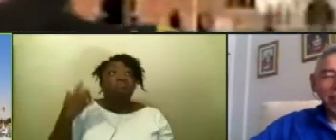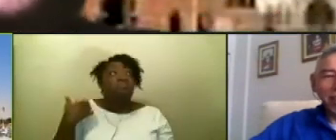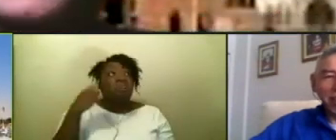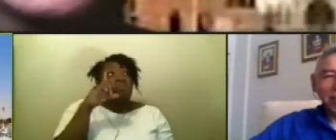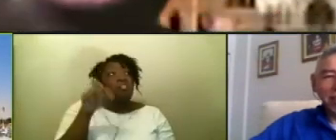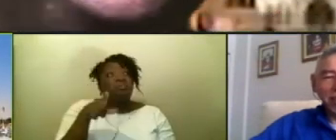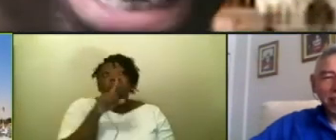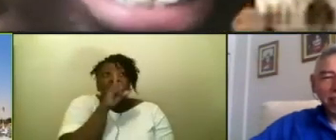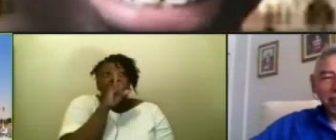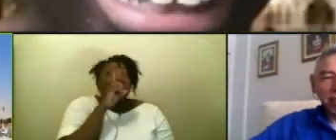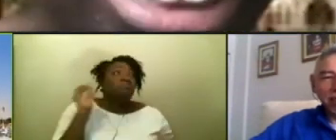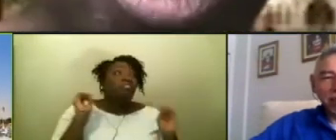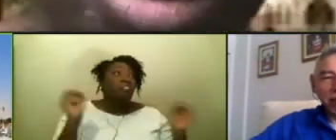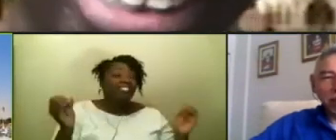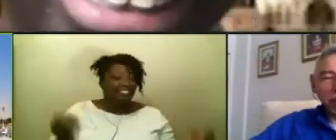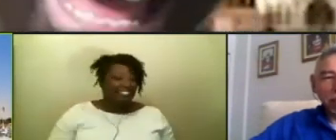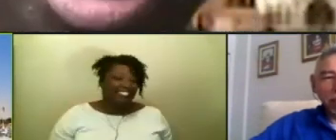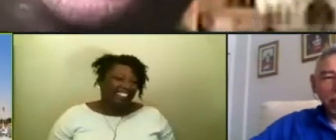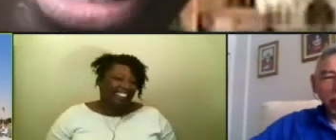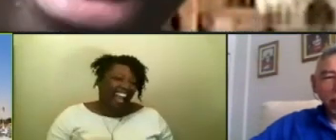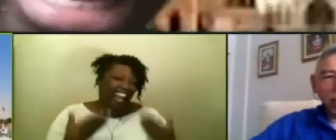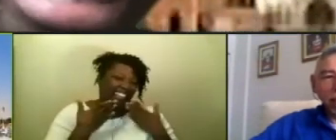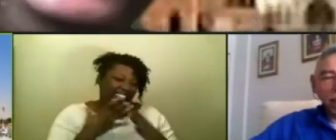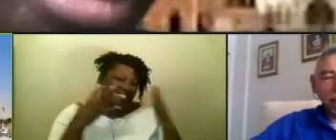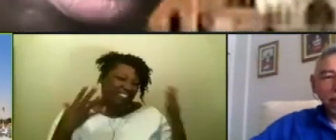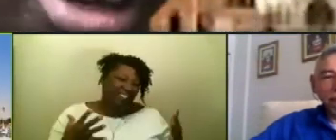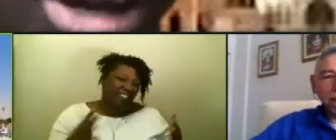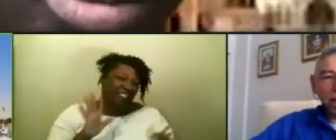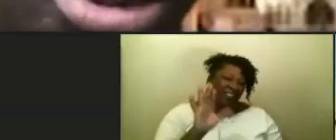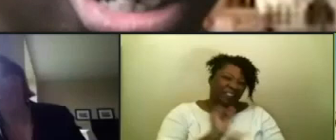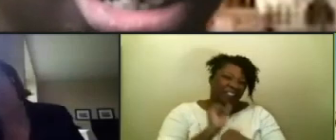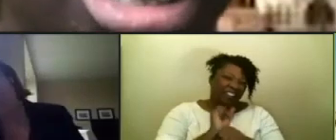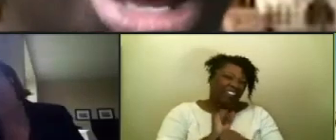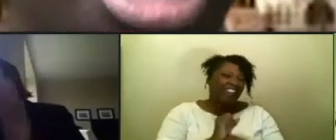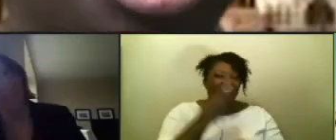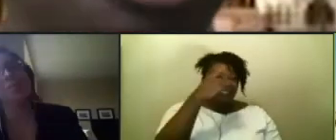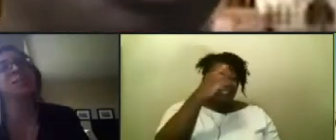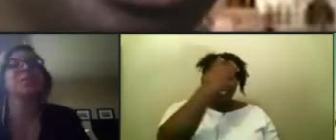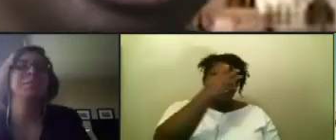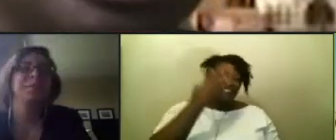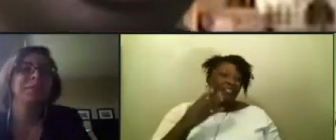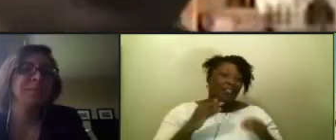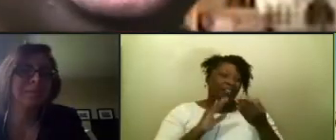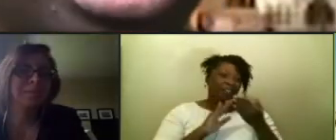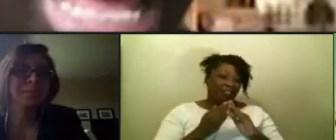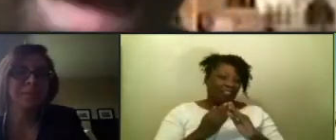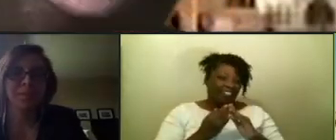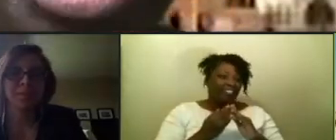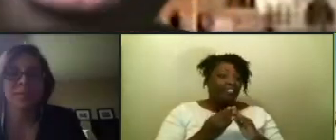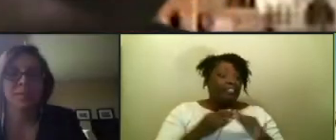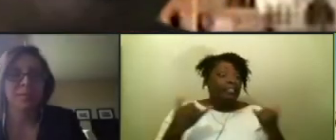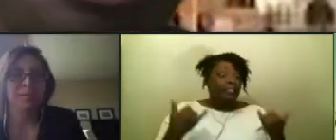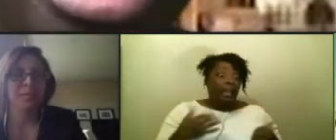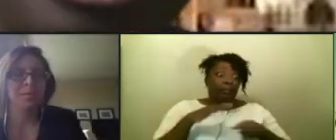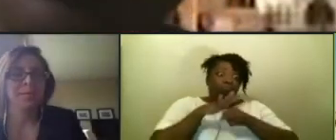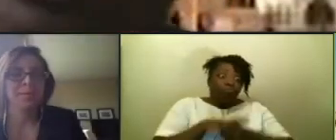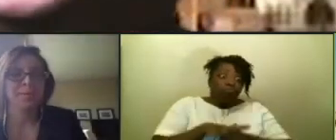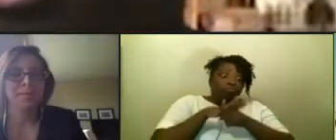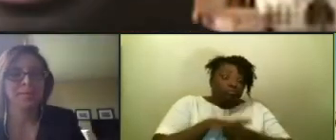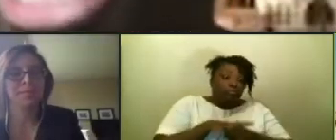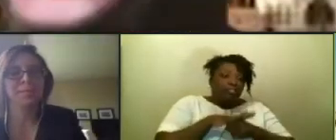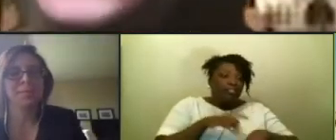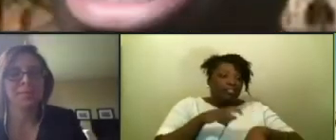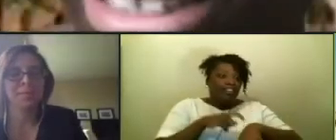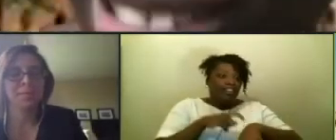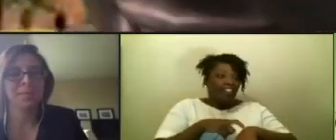thanks for all the information and the work that they are doing again in our immigrant communities. So during this stress time, we tend to forget to